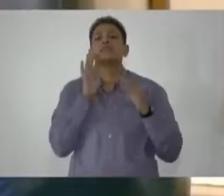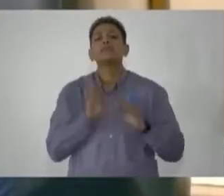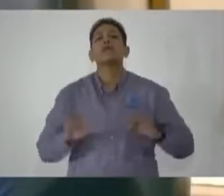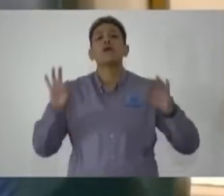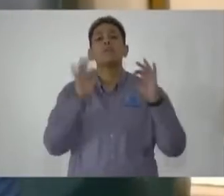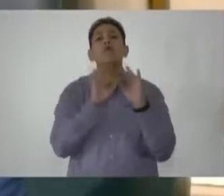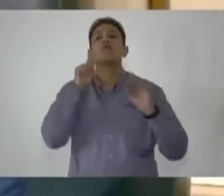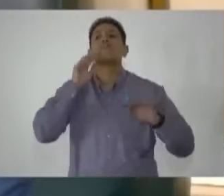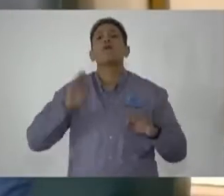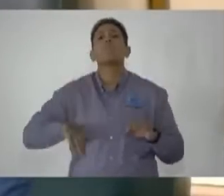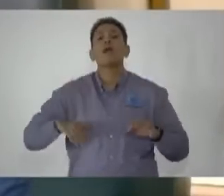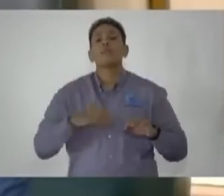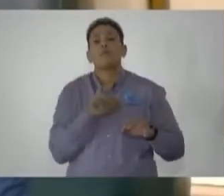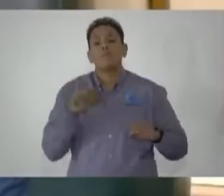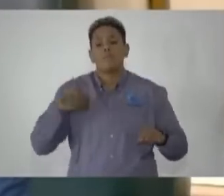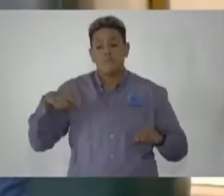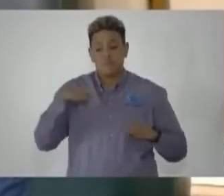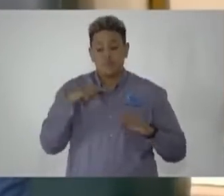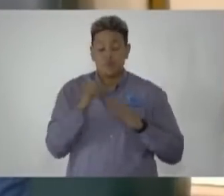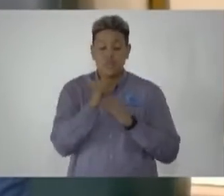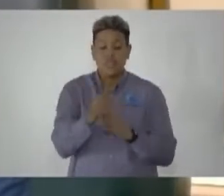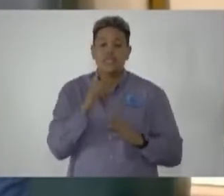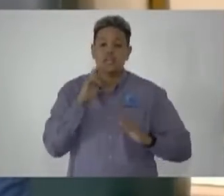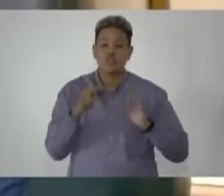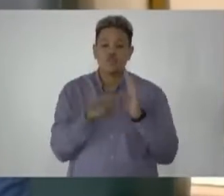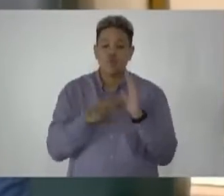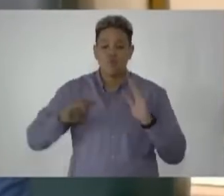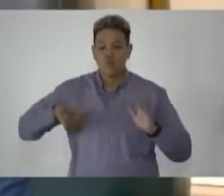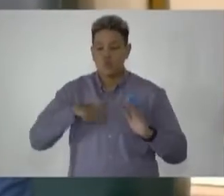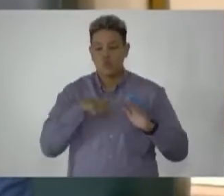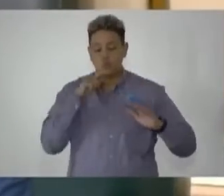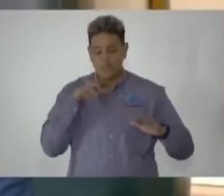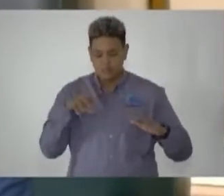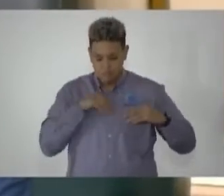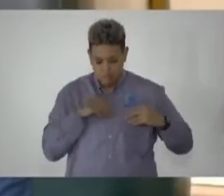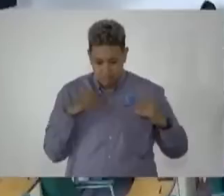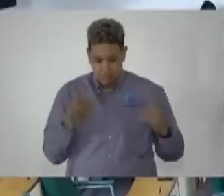for parliaments to lead. And the role that we